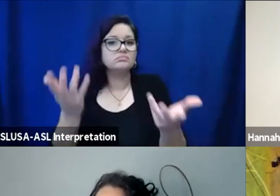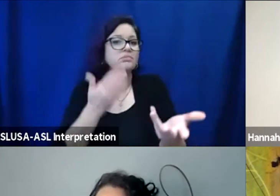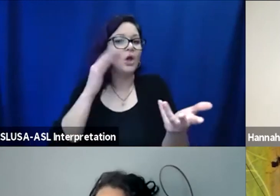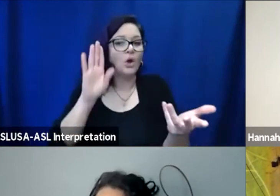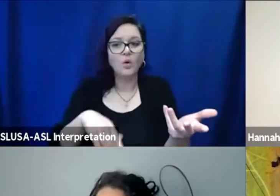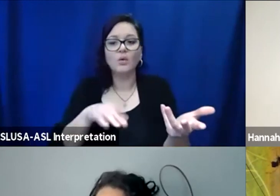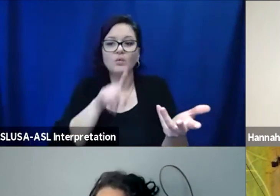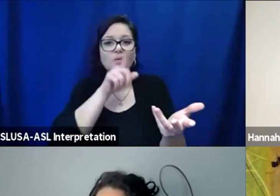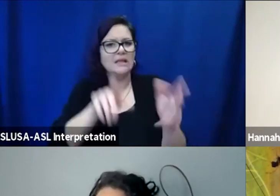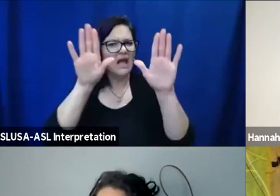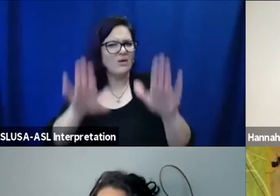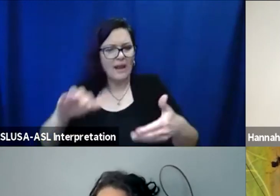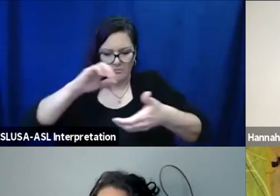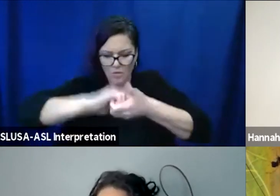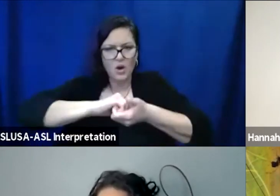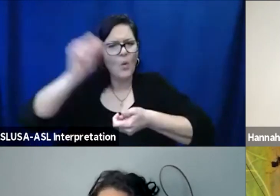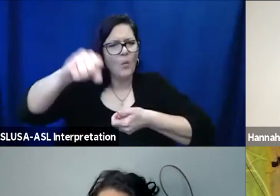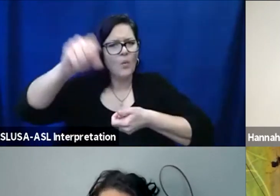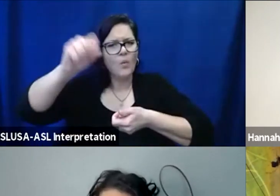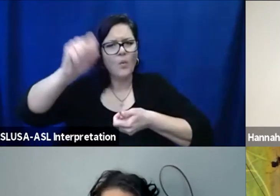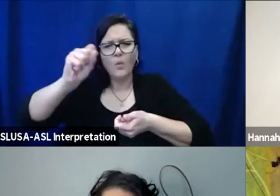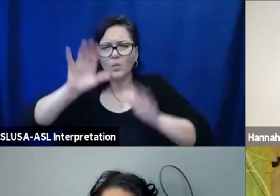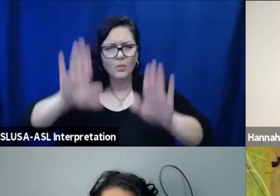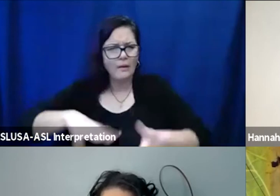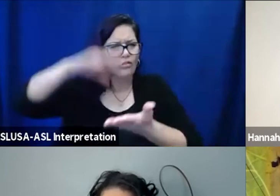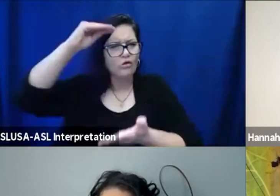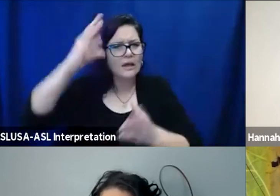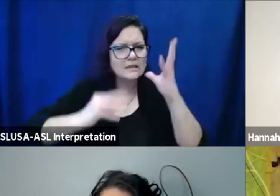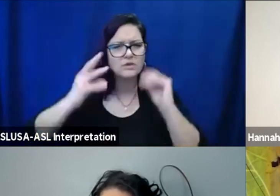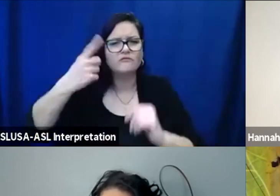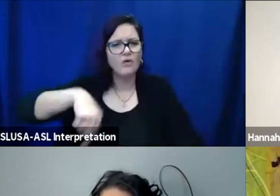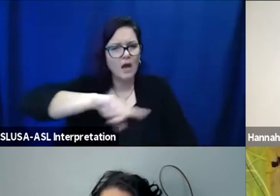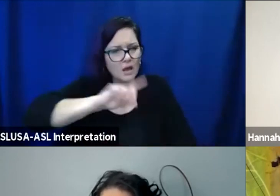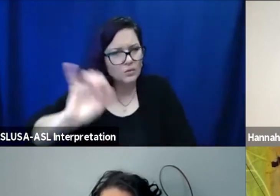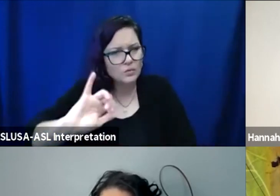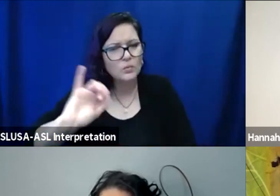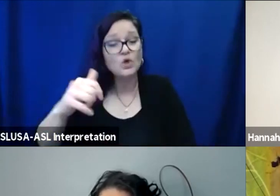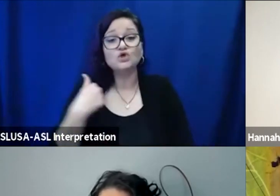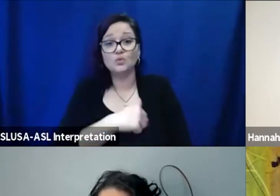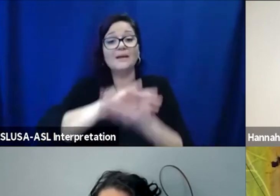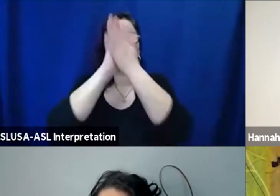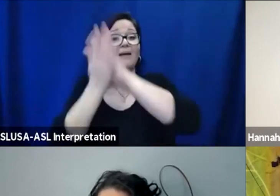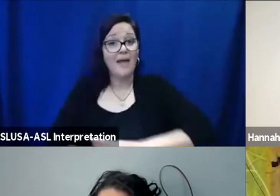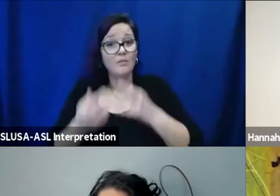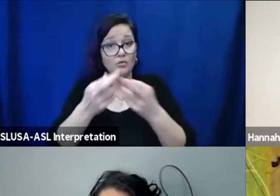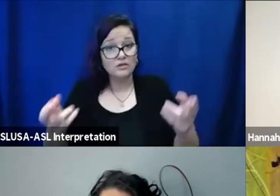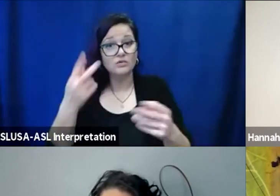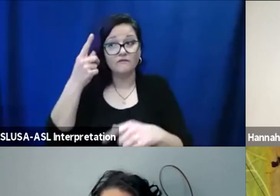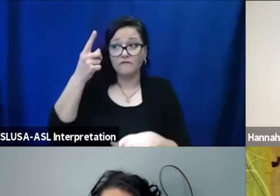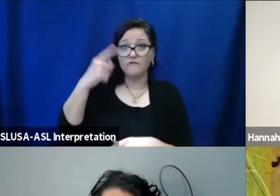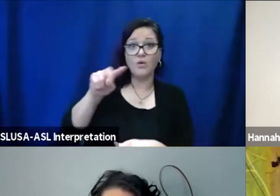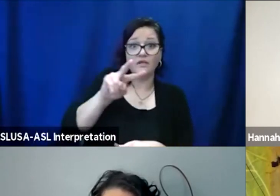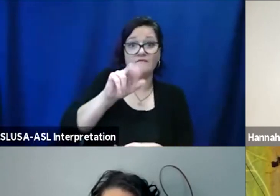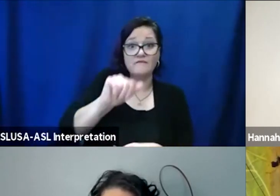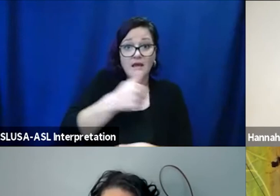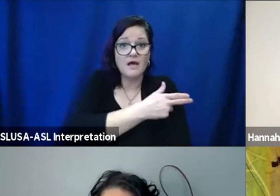was a great partnership, a great learning experience for us, and also we then became a resource for the VA